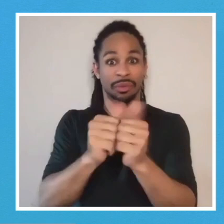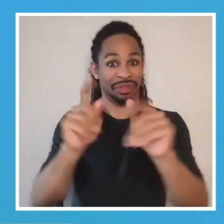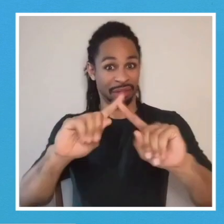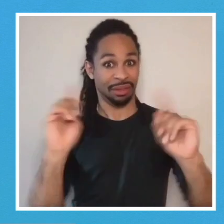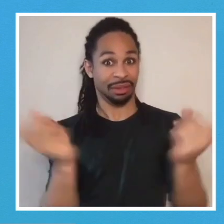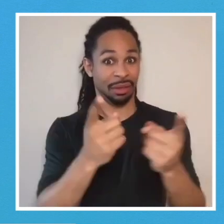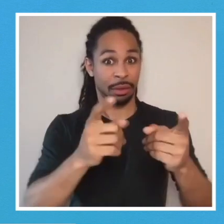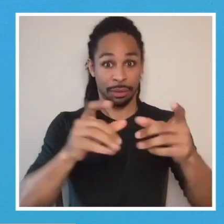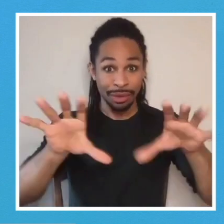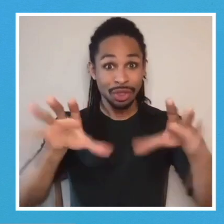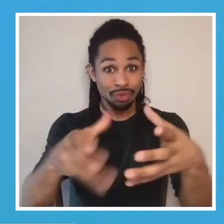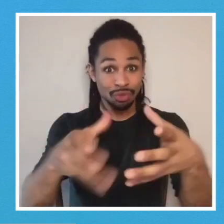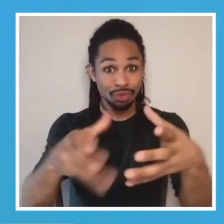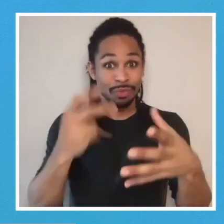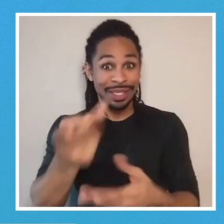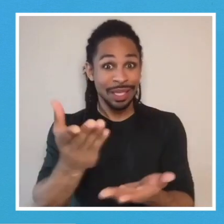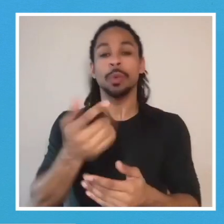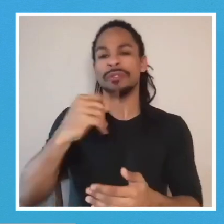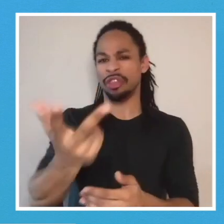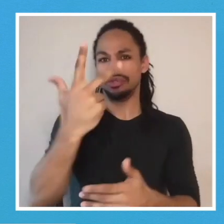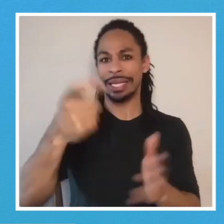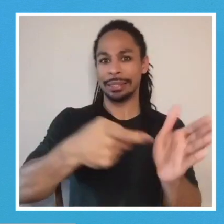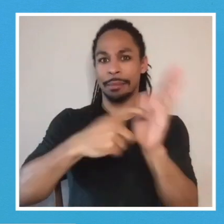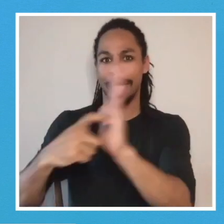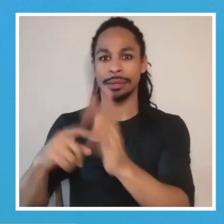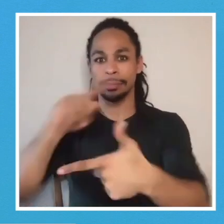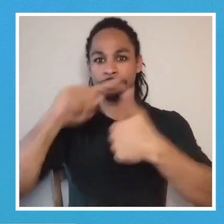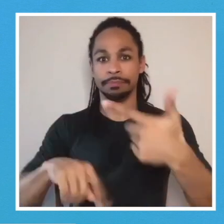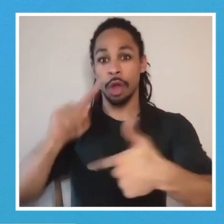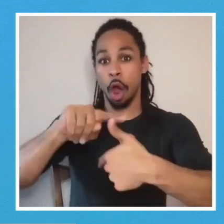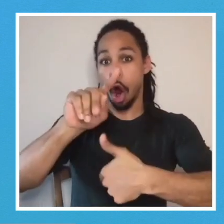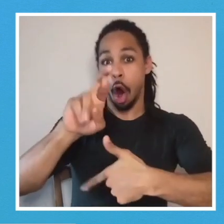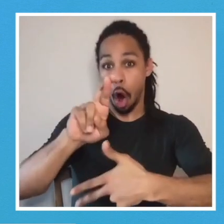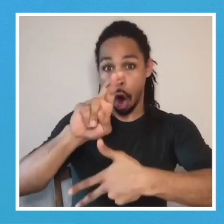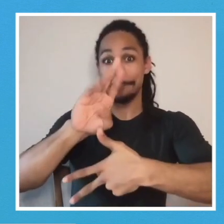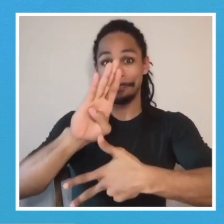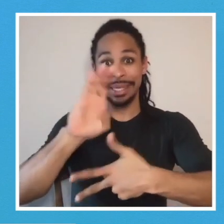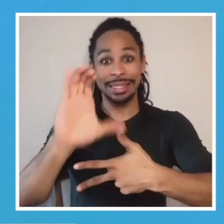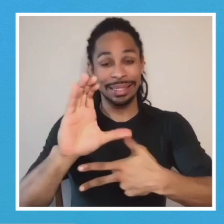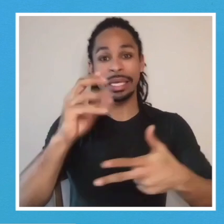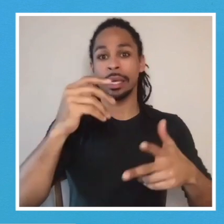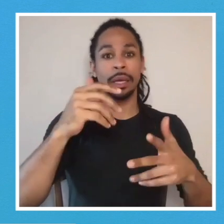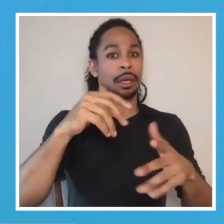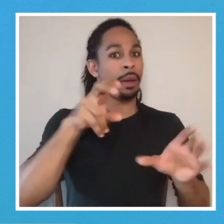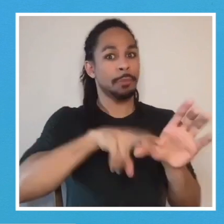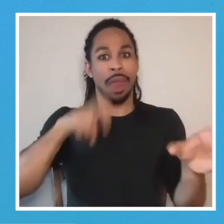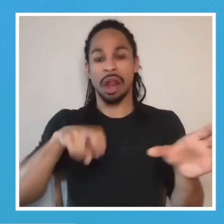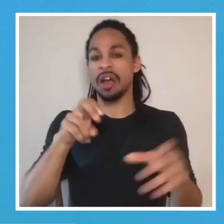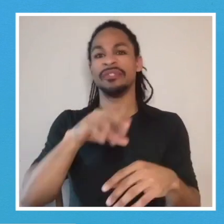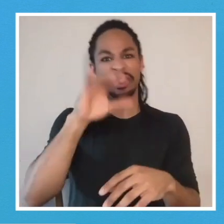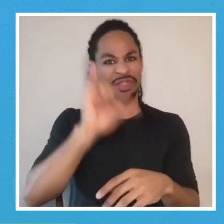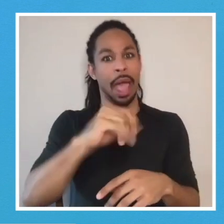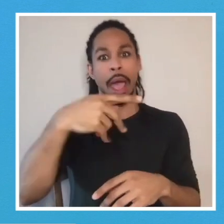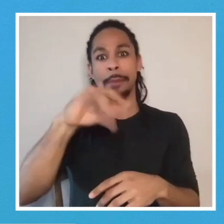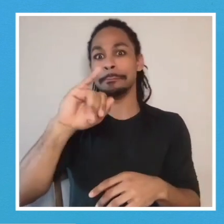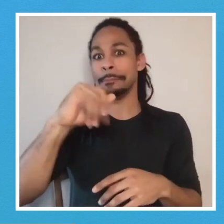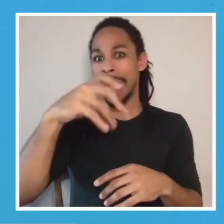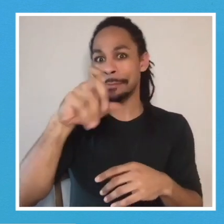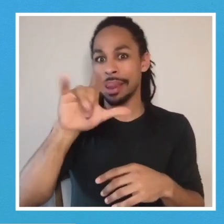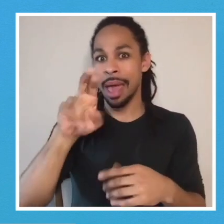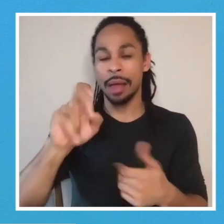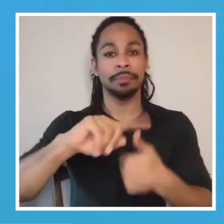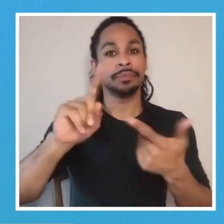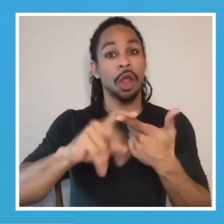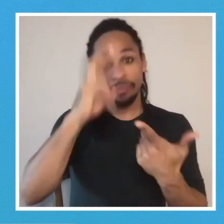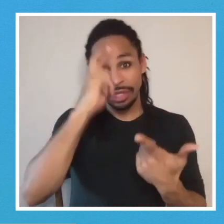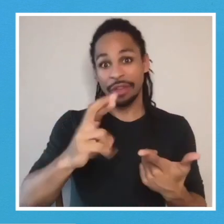three demands. Three demands is RBC pull out of the CGL pipeline. RBC uphold and respect the rights of